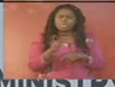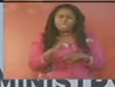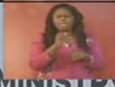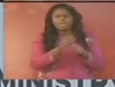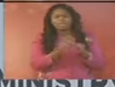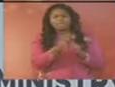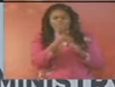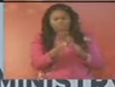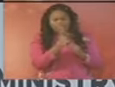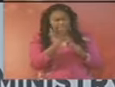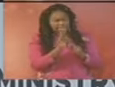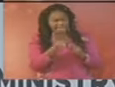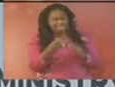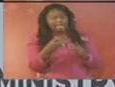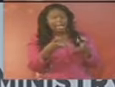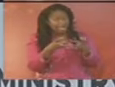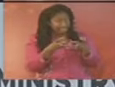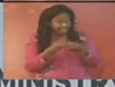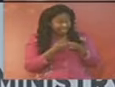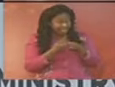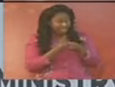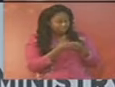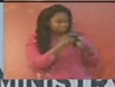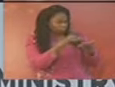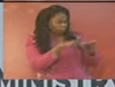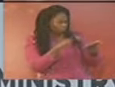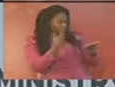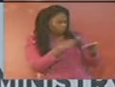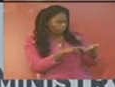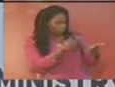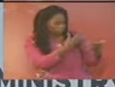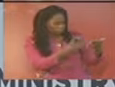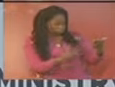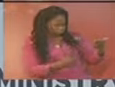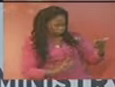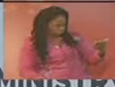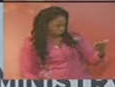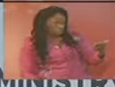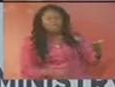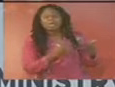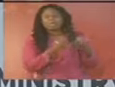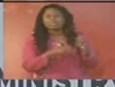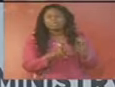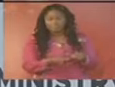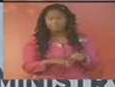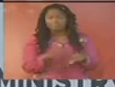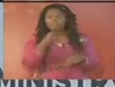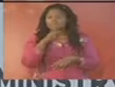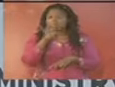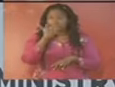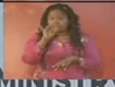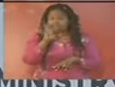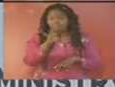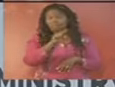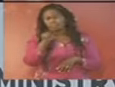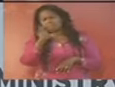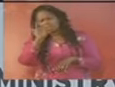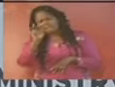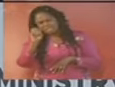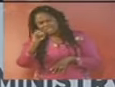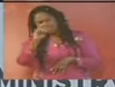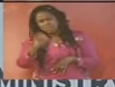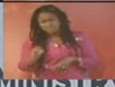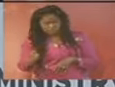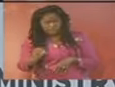with regards to compliance. Compliance generally is somewhere between, I would say, 85% to 90% in terms